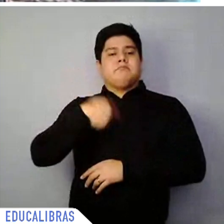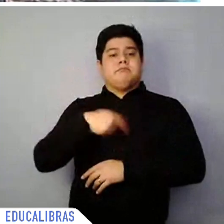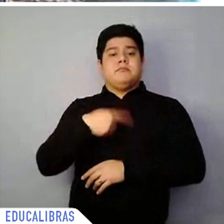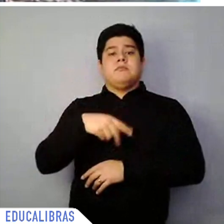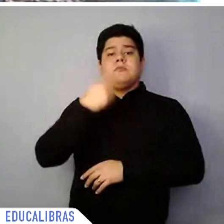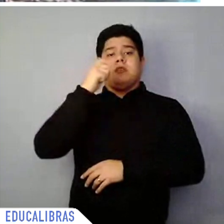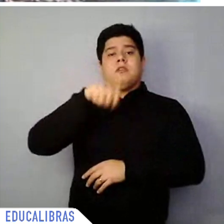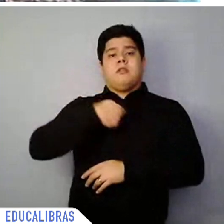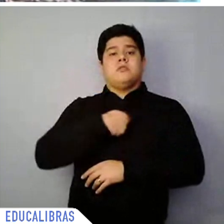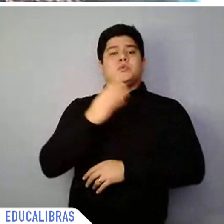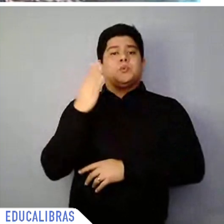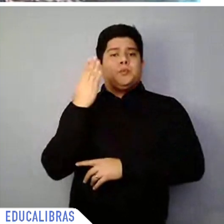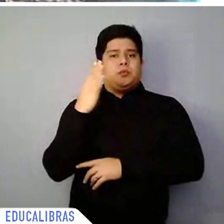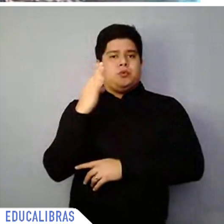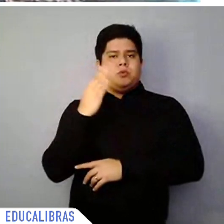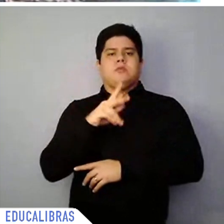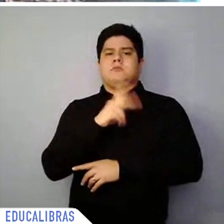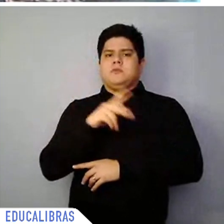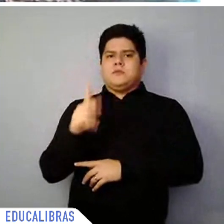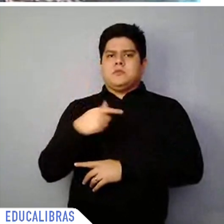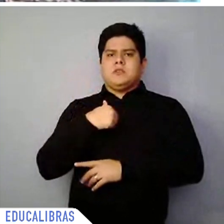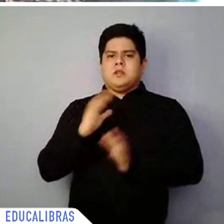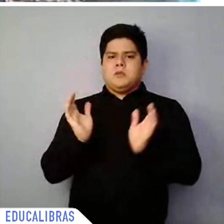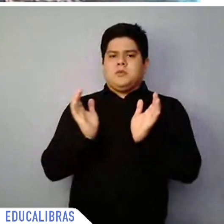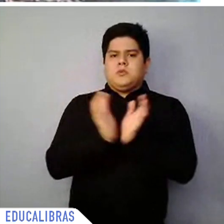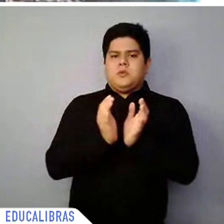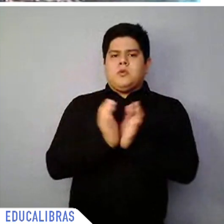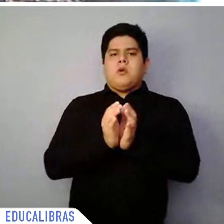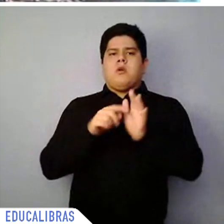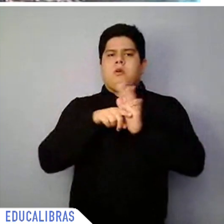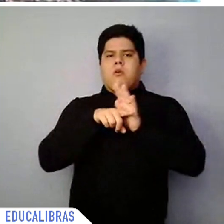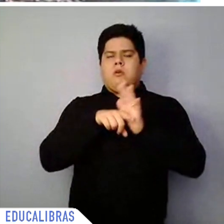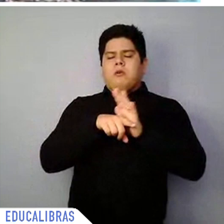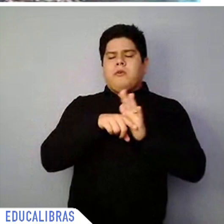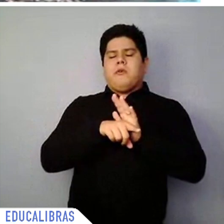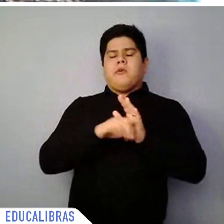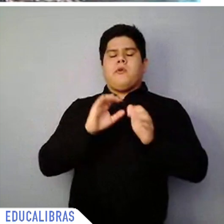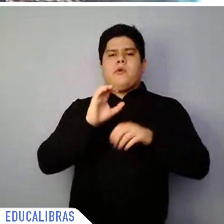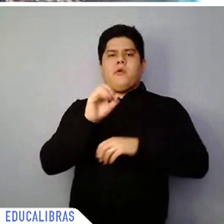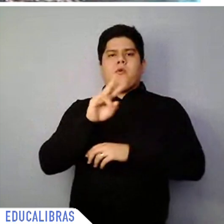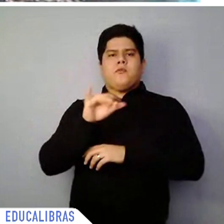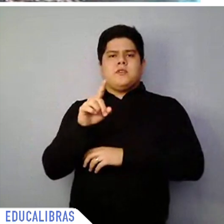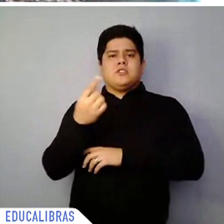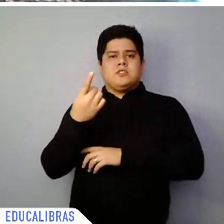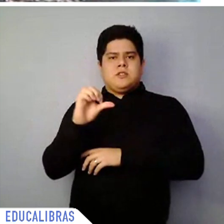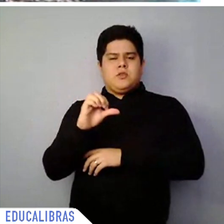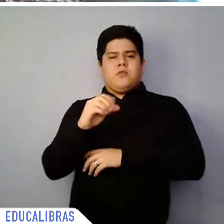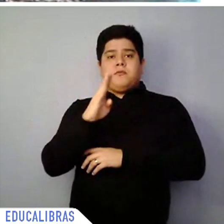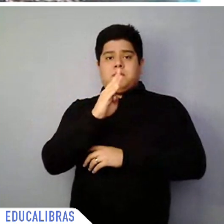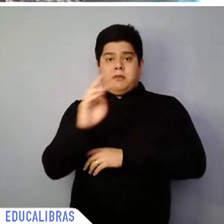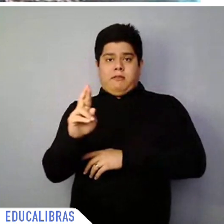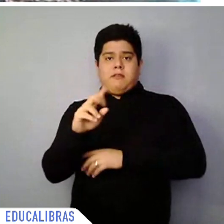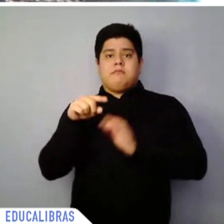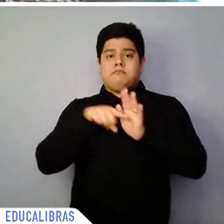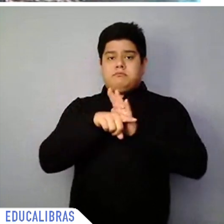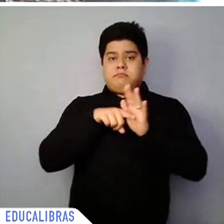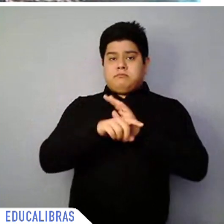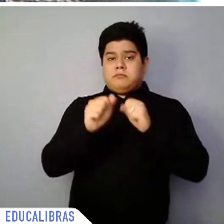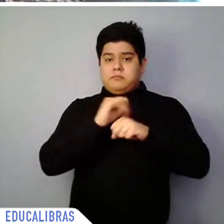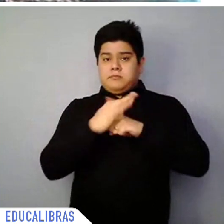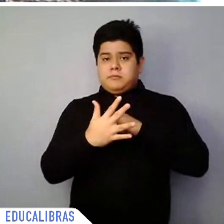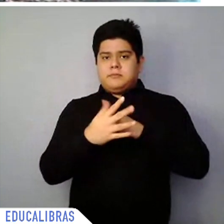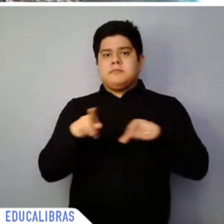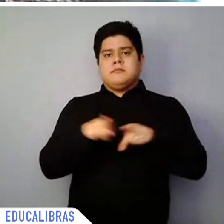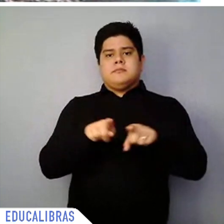name is Flavia Ferrari. I have a bachelor degree in biology. I am part of the team of the COVID19br Observatory,